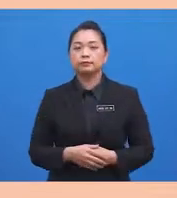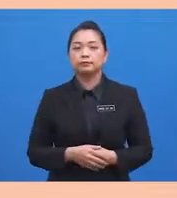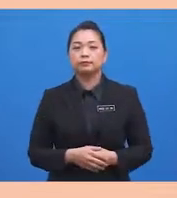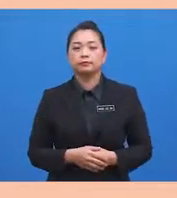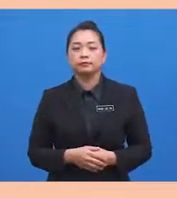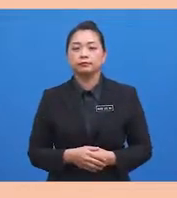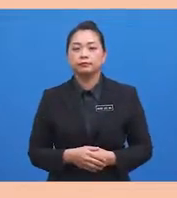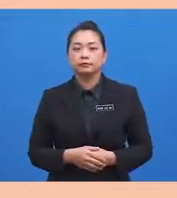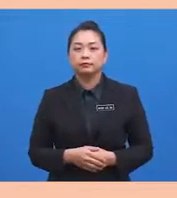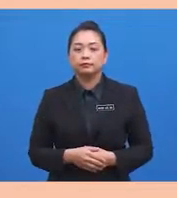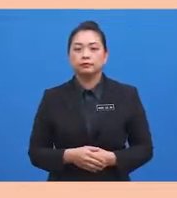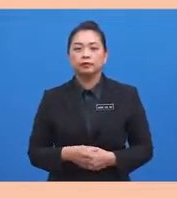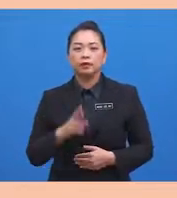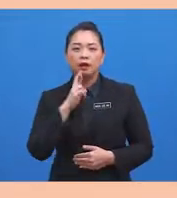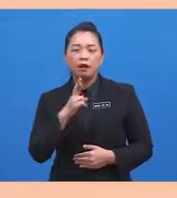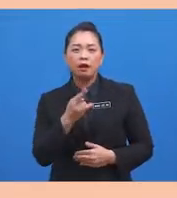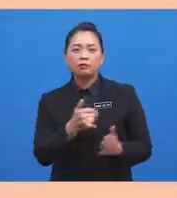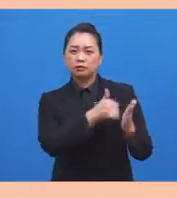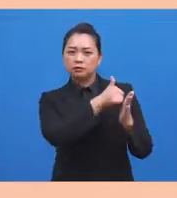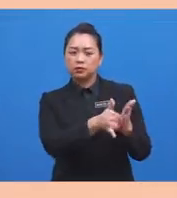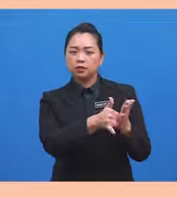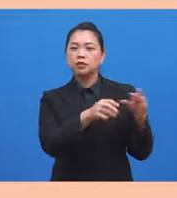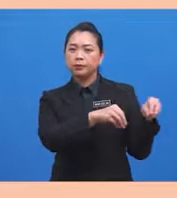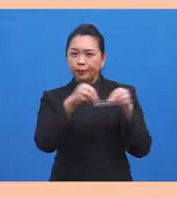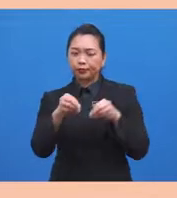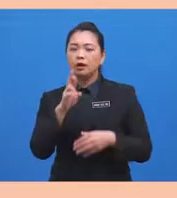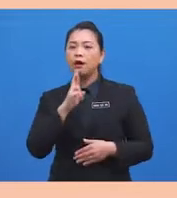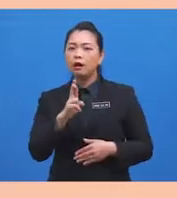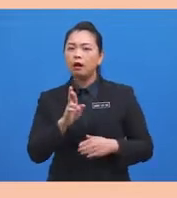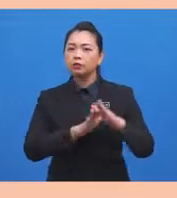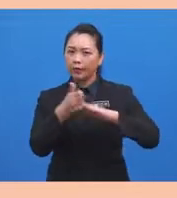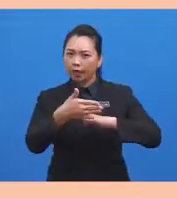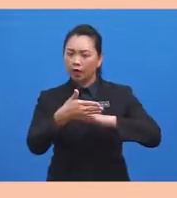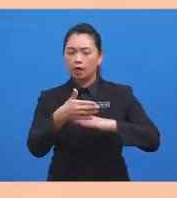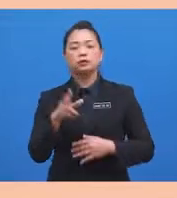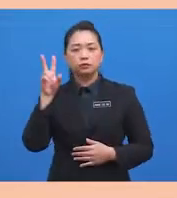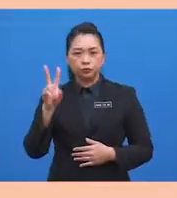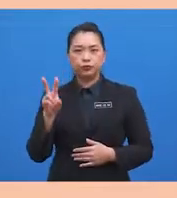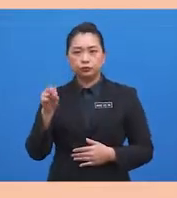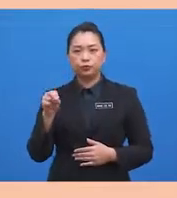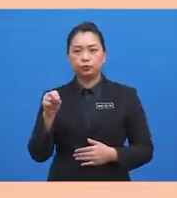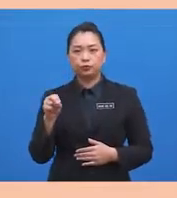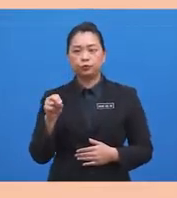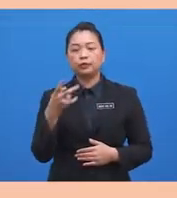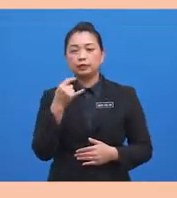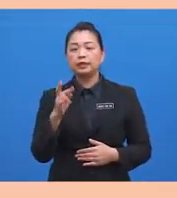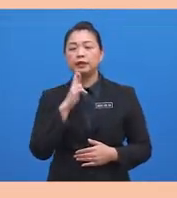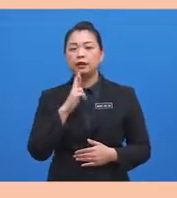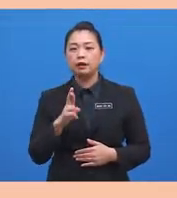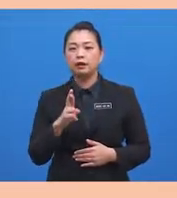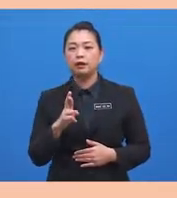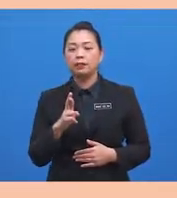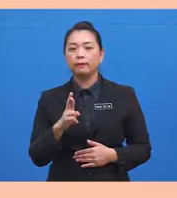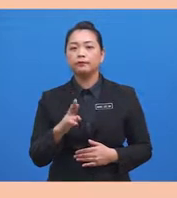question to you, are these immigrant people of Jamaica? No, they are Jamaican immigrants, meaning they